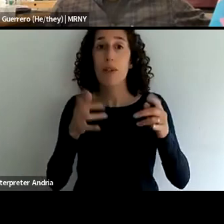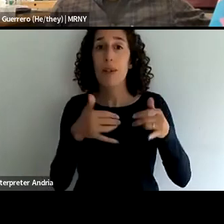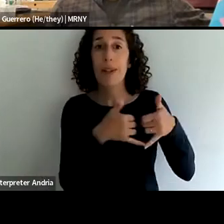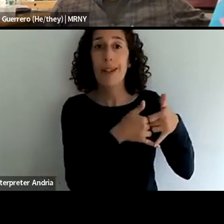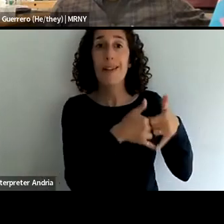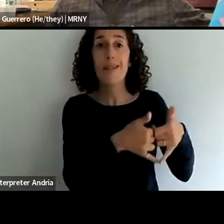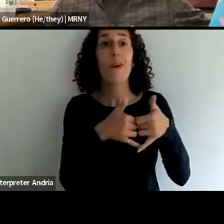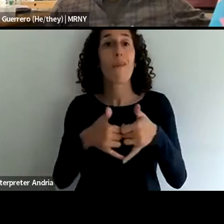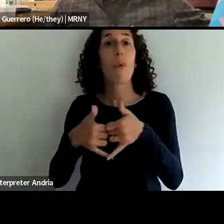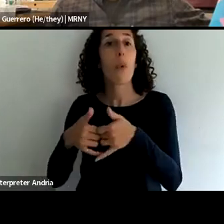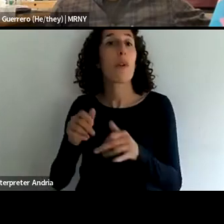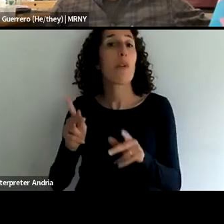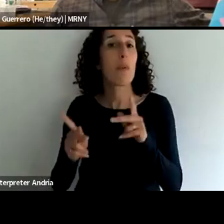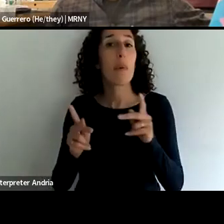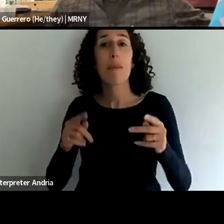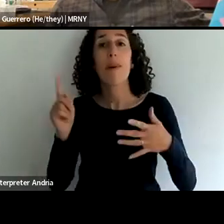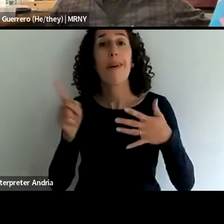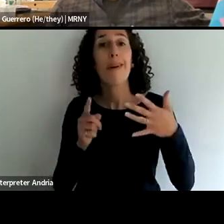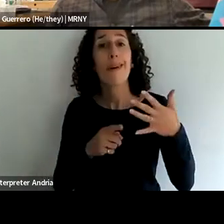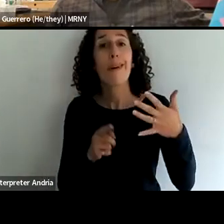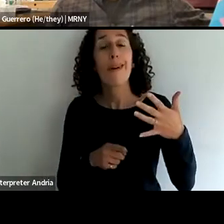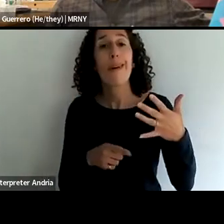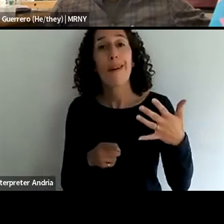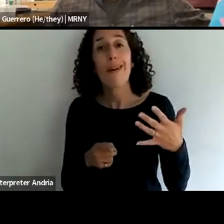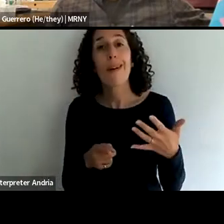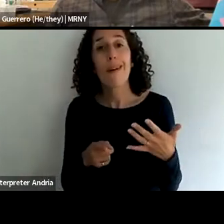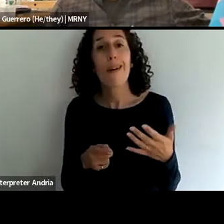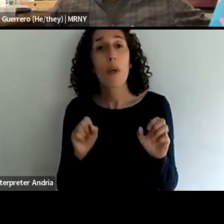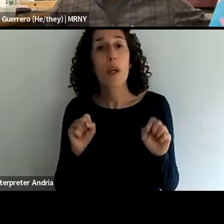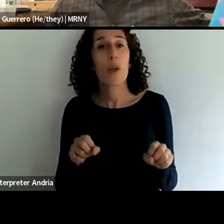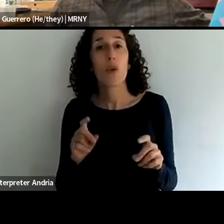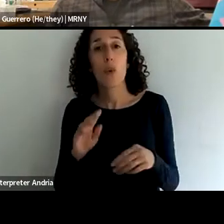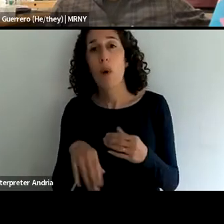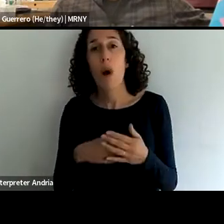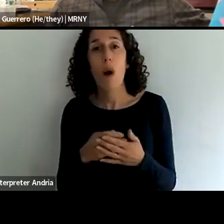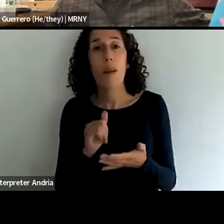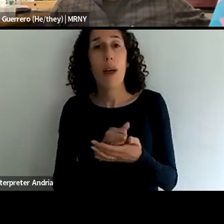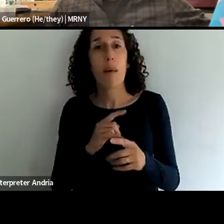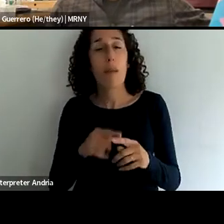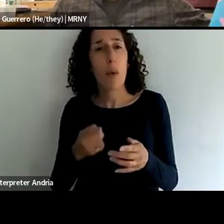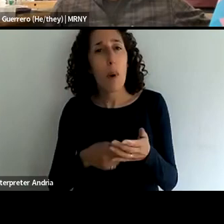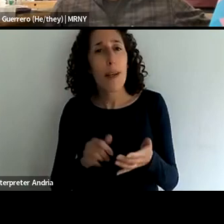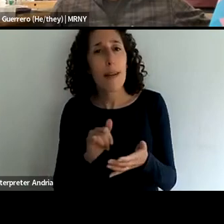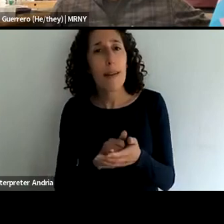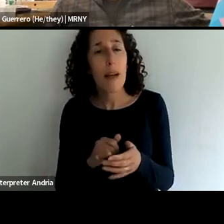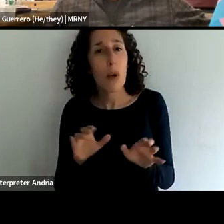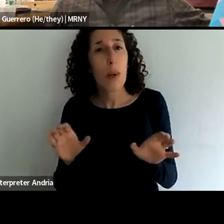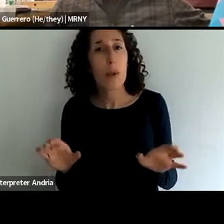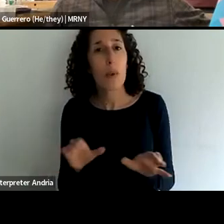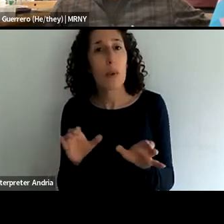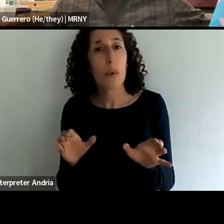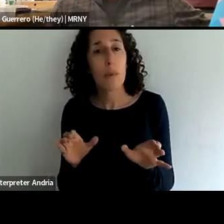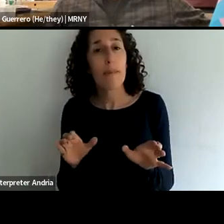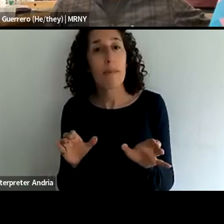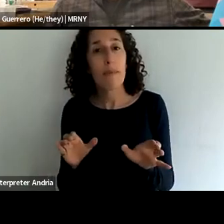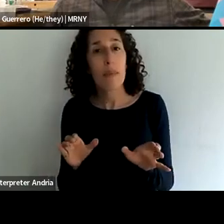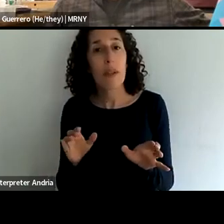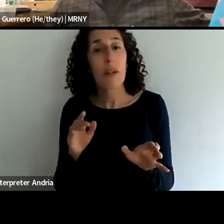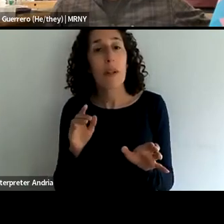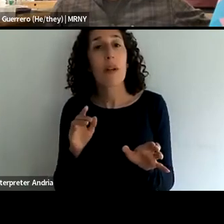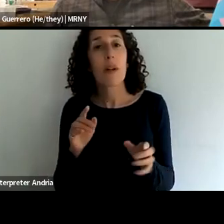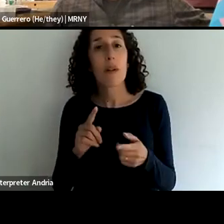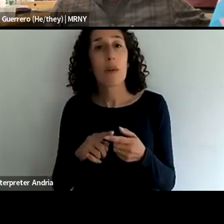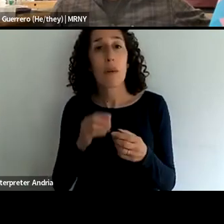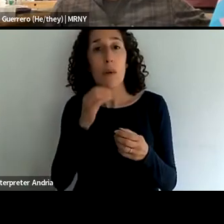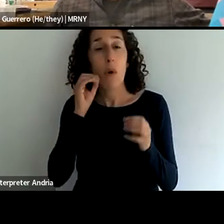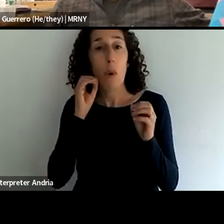people who have more visible platforms. But what is that doing to the homeless youth,